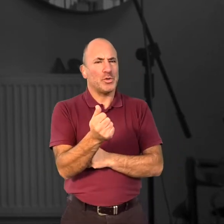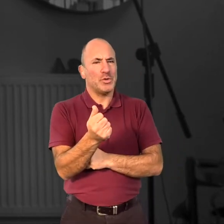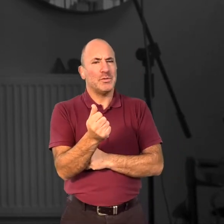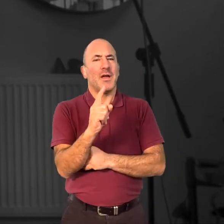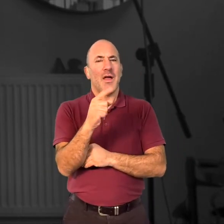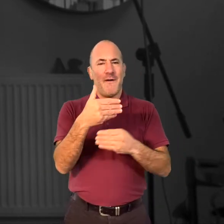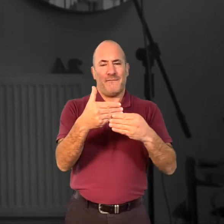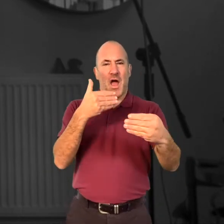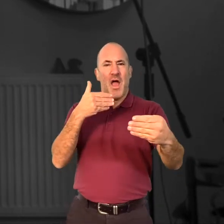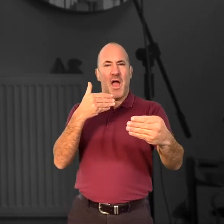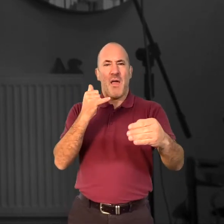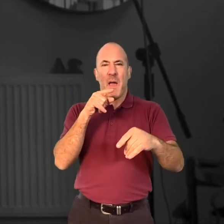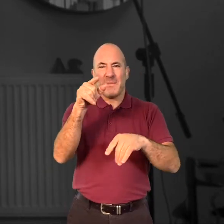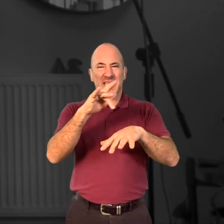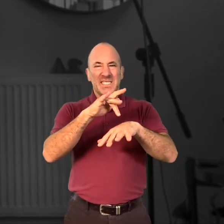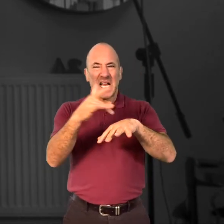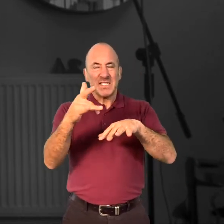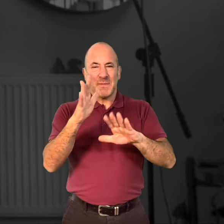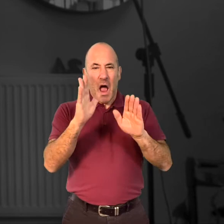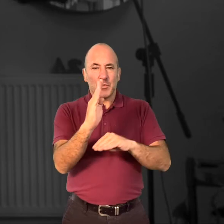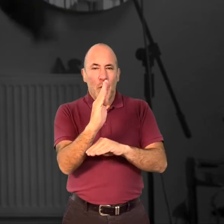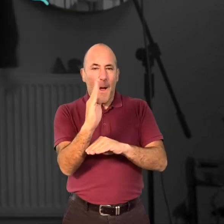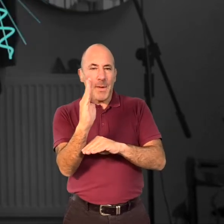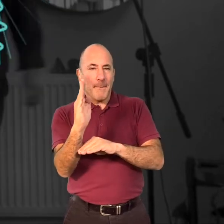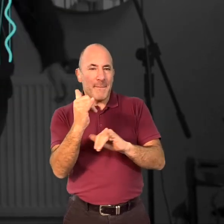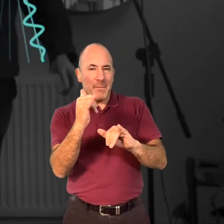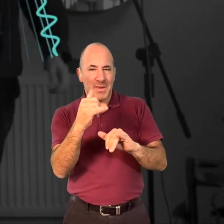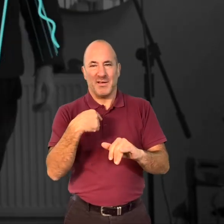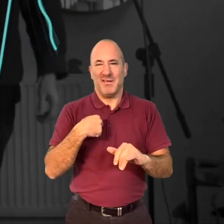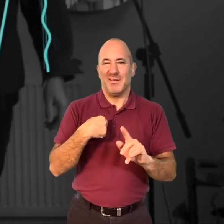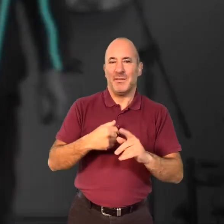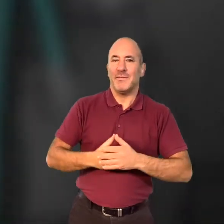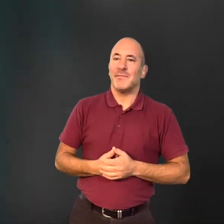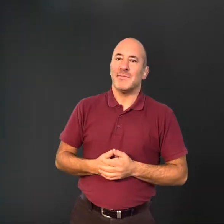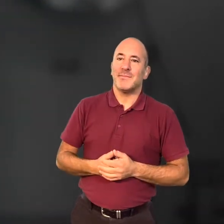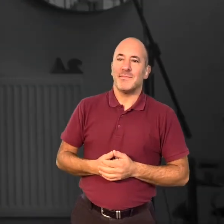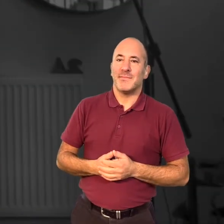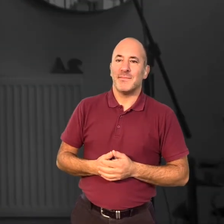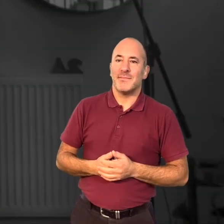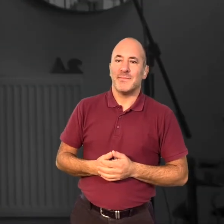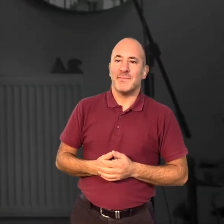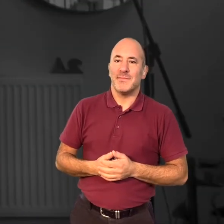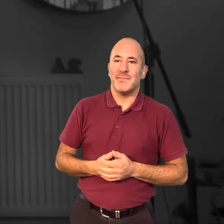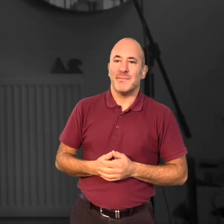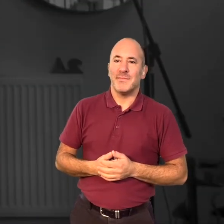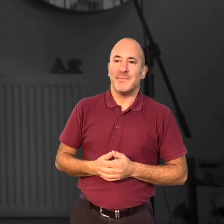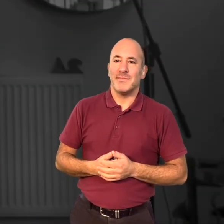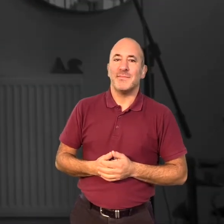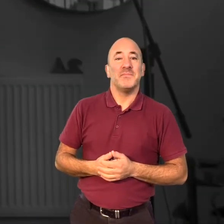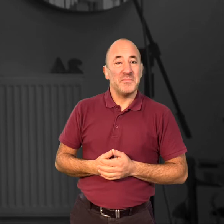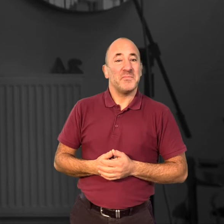it's back here a bit, you might want to turn up your sensitivity, which is what I'm going to do. So let's see.